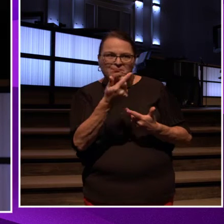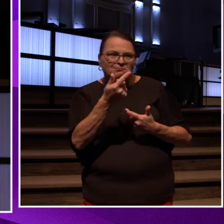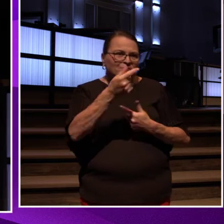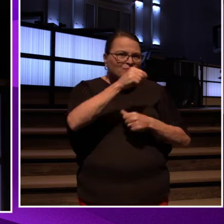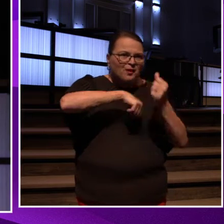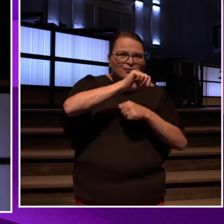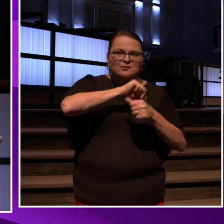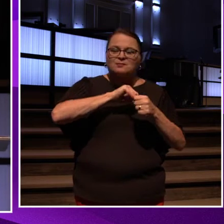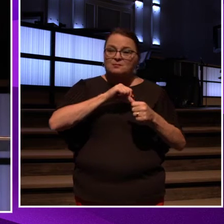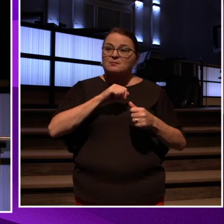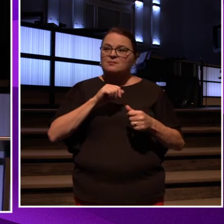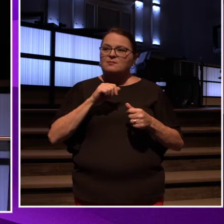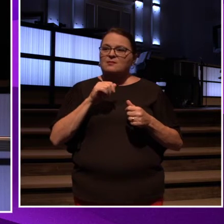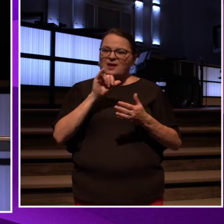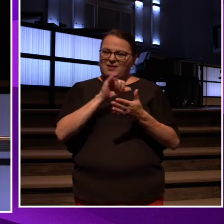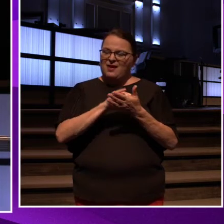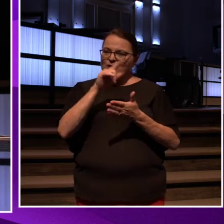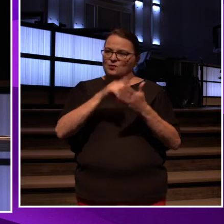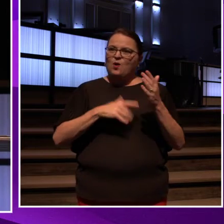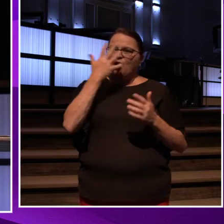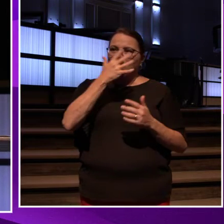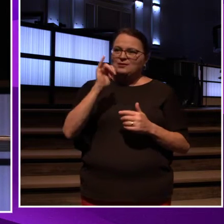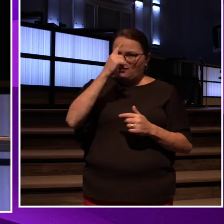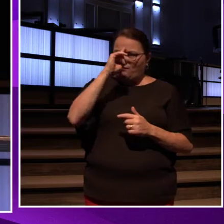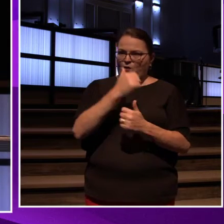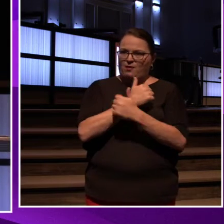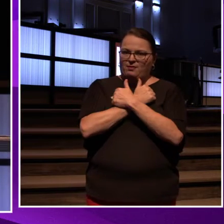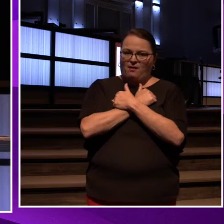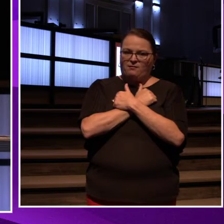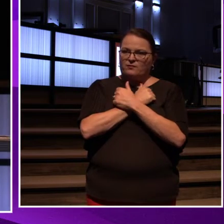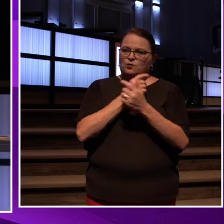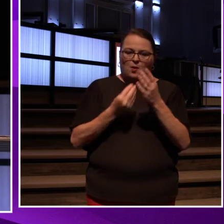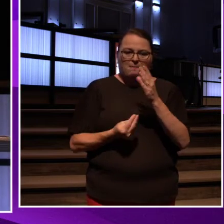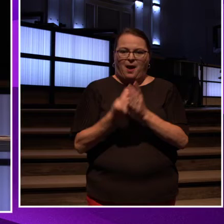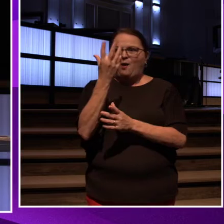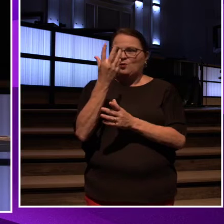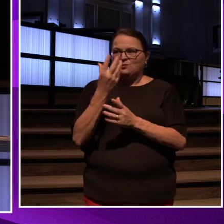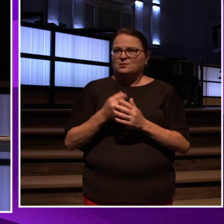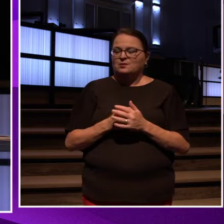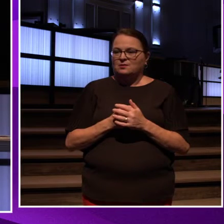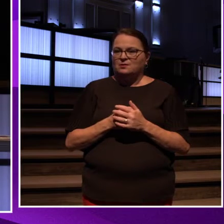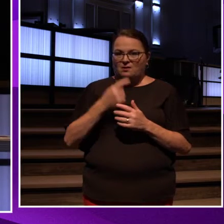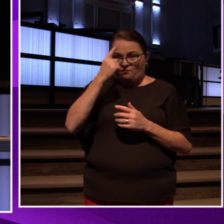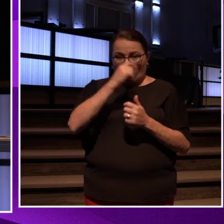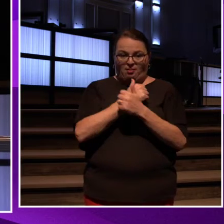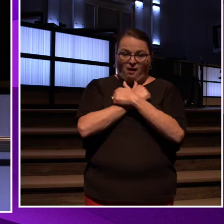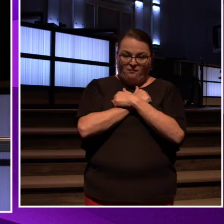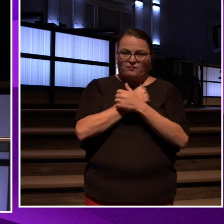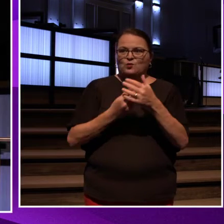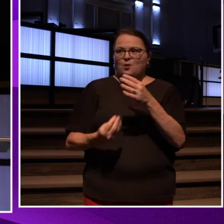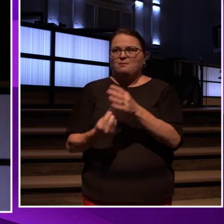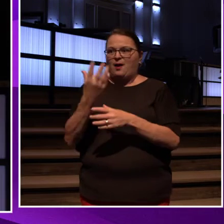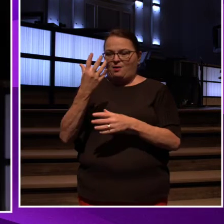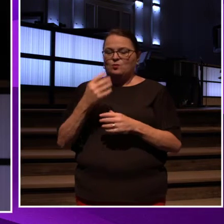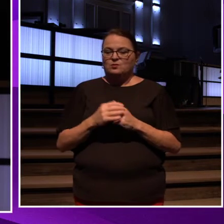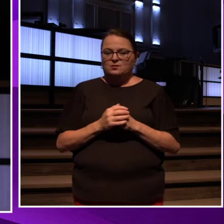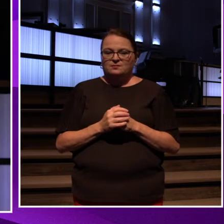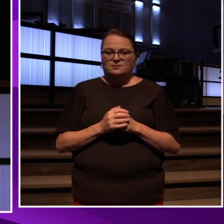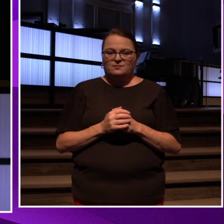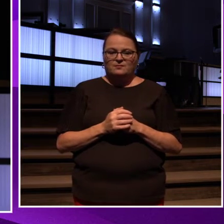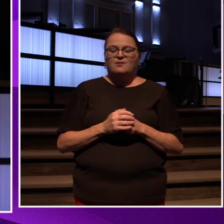Because that's what it looks like for love to abound. for love to abound. And then in